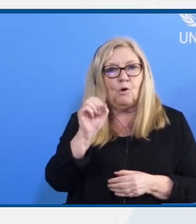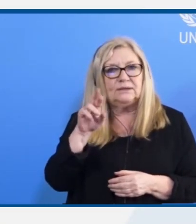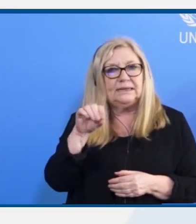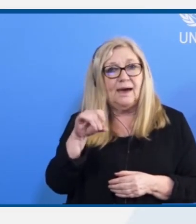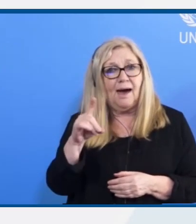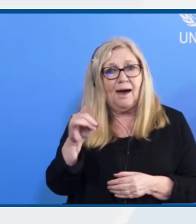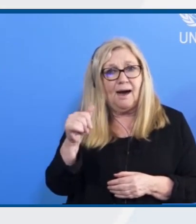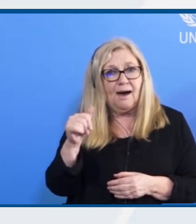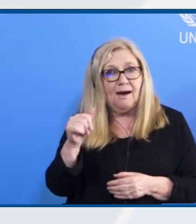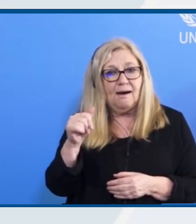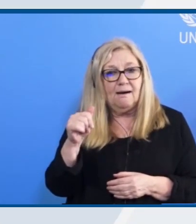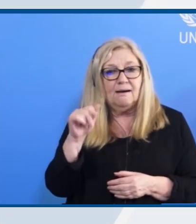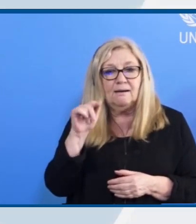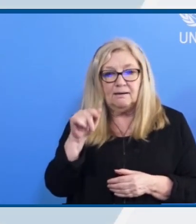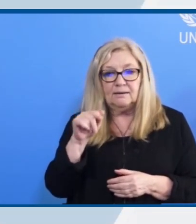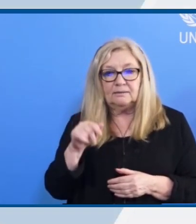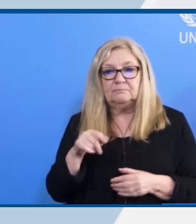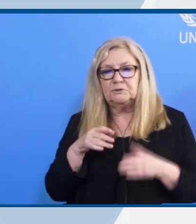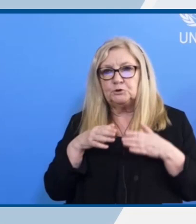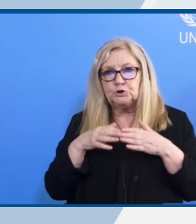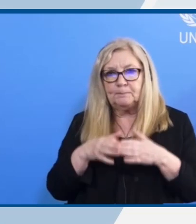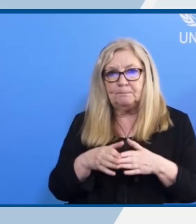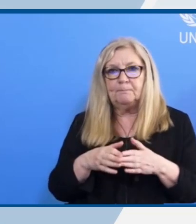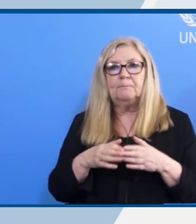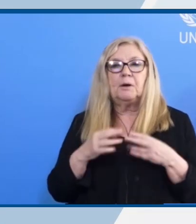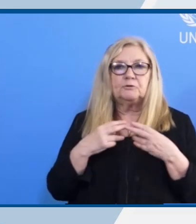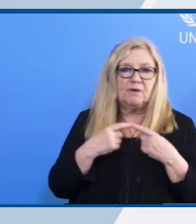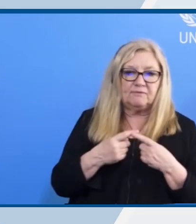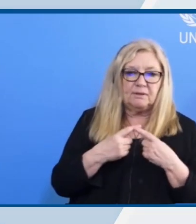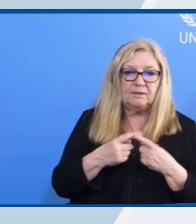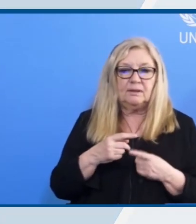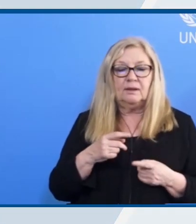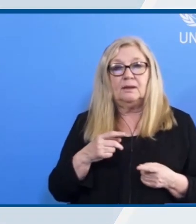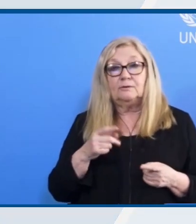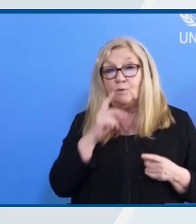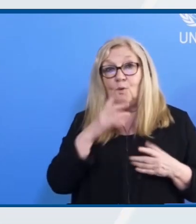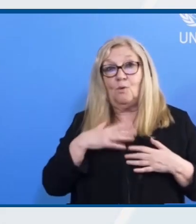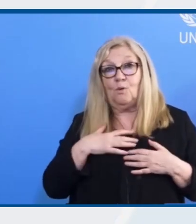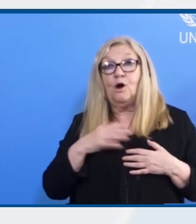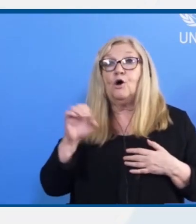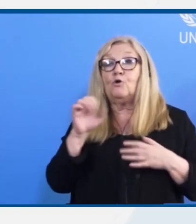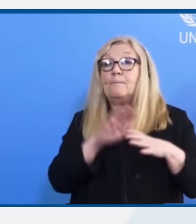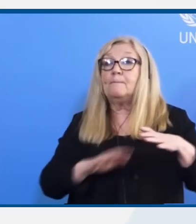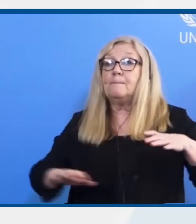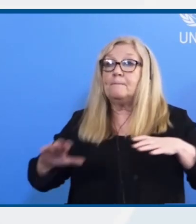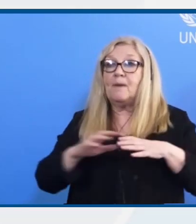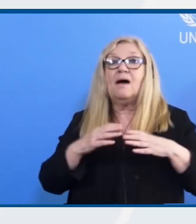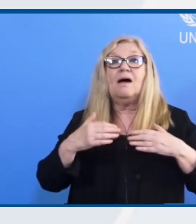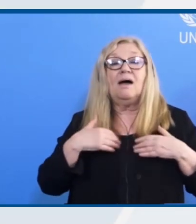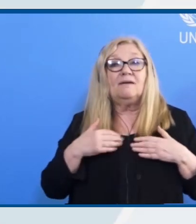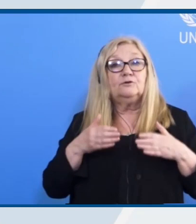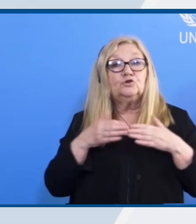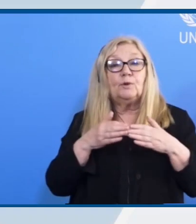100 kilometers, how to facilitate that people from that, coming from all around Europe, that stop there, can come to